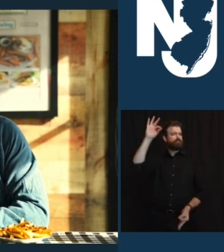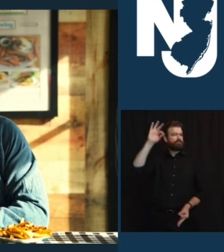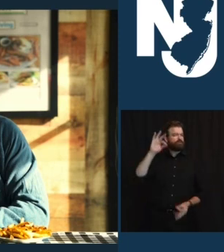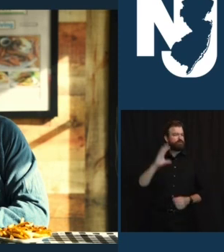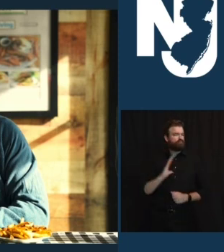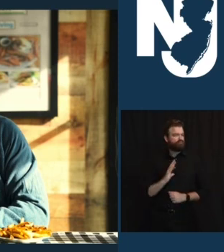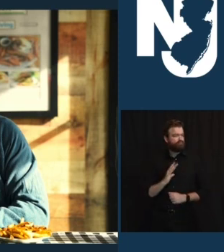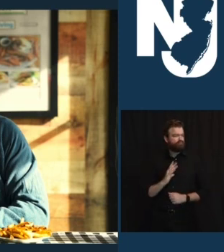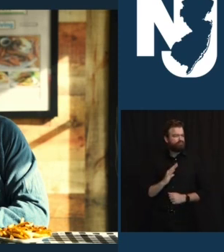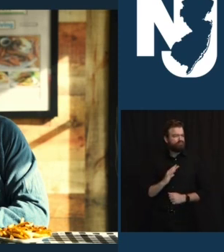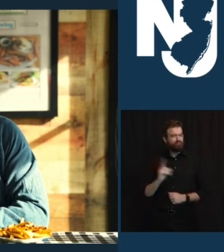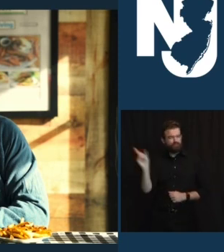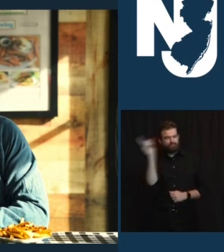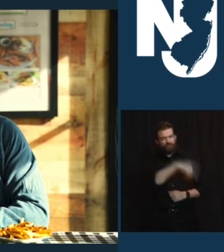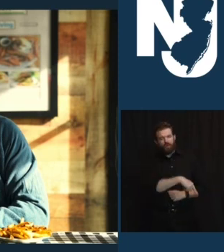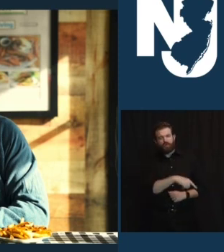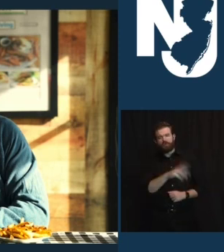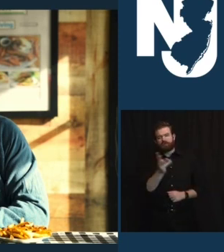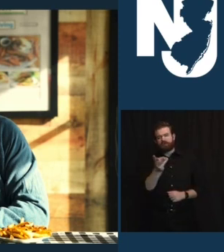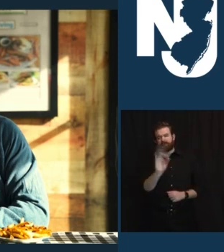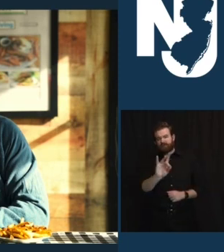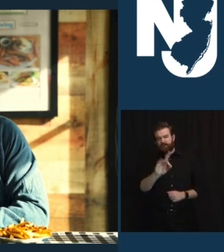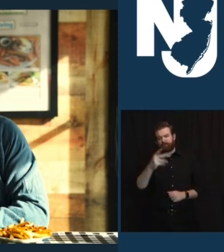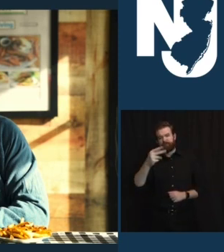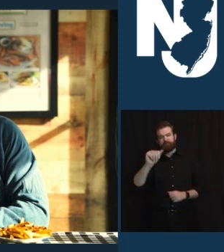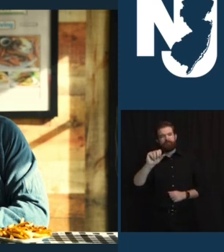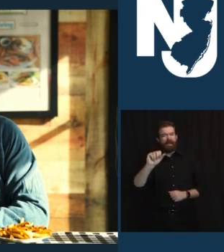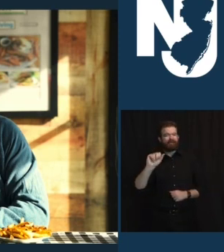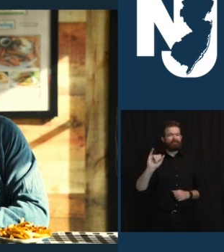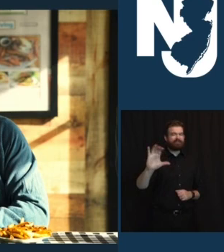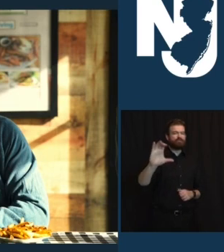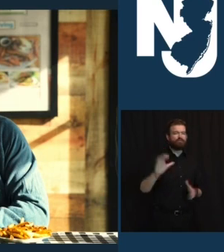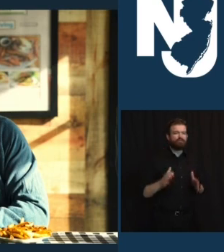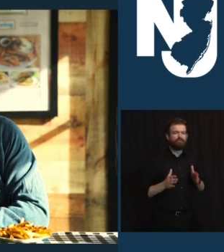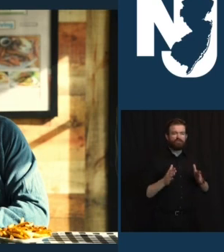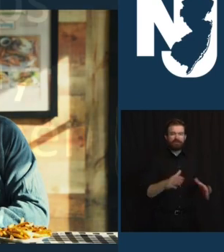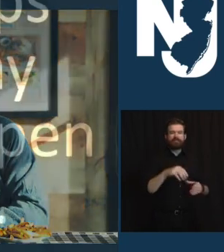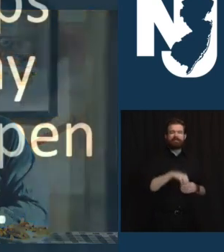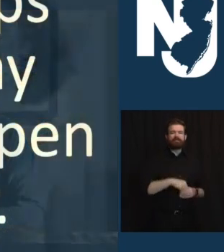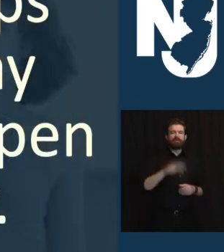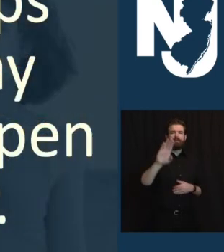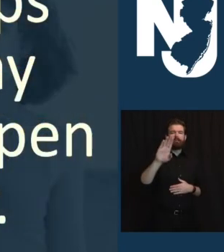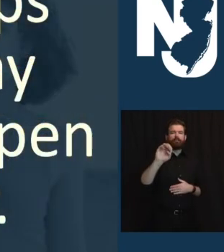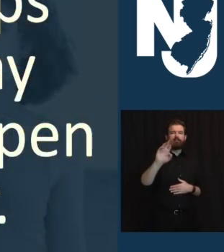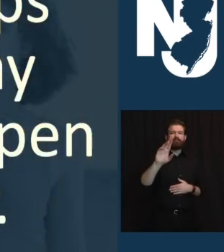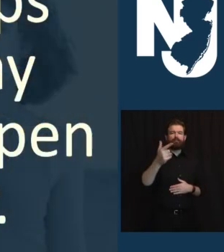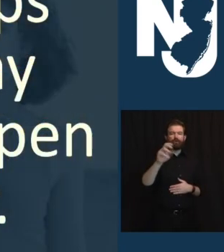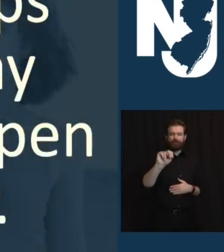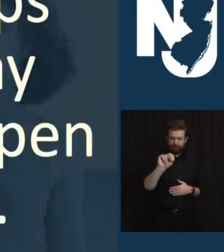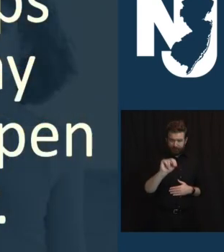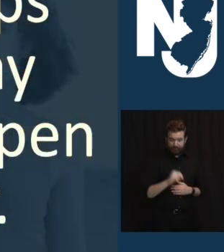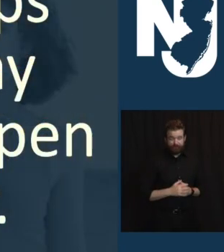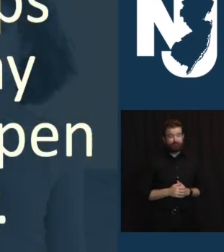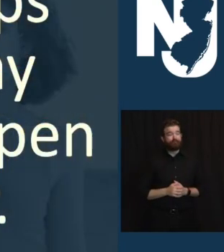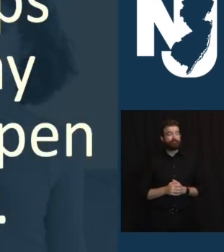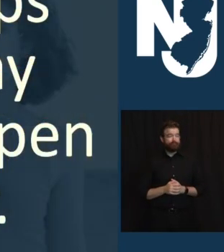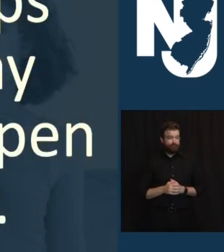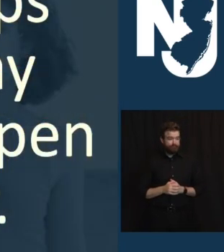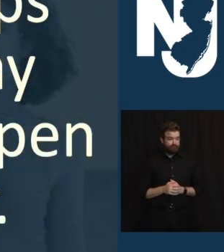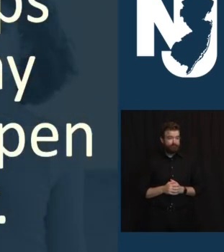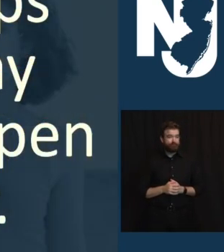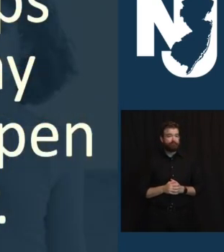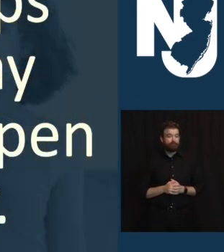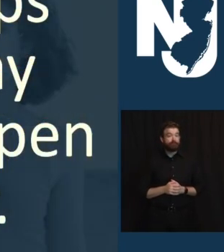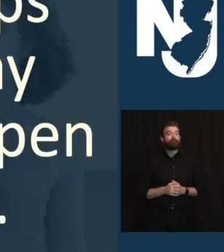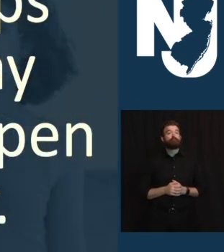Street in Garfield in Bergen County. And finally, before we turn to the rest of today's numbers, as I indicated